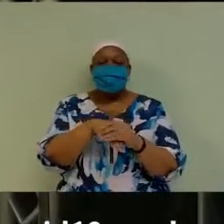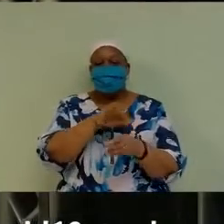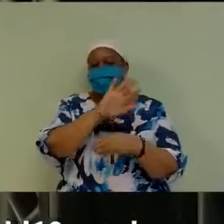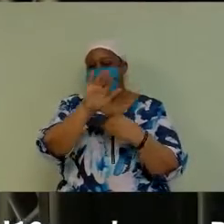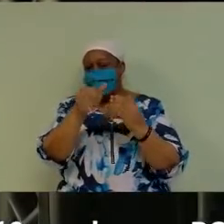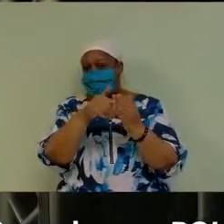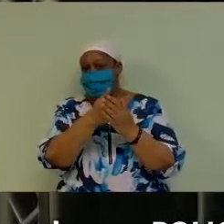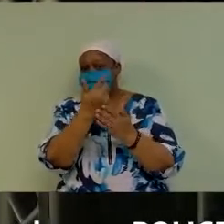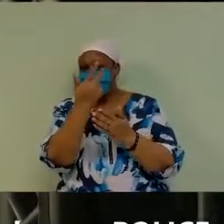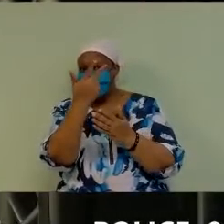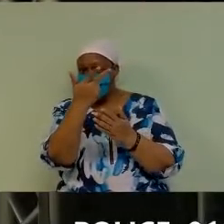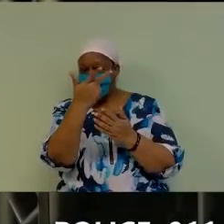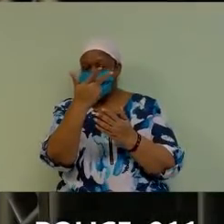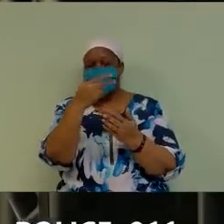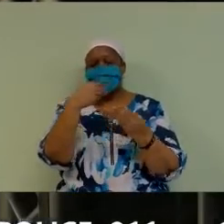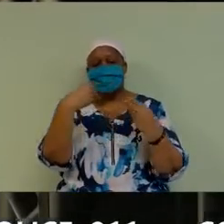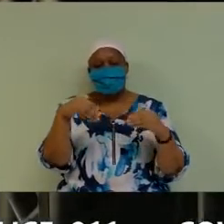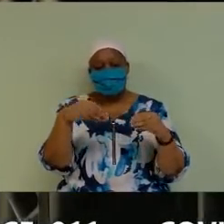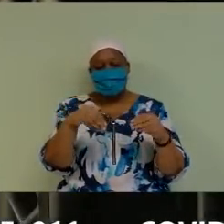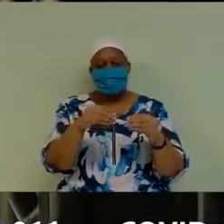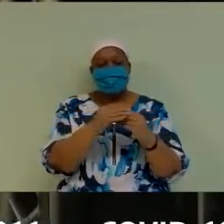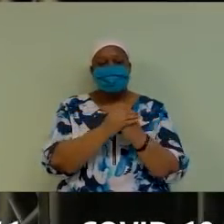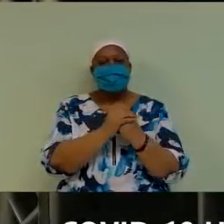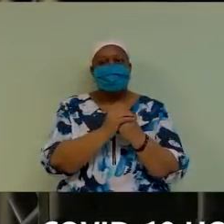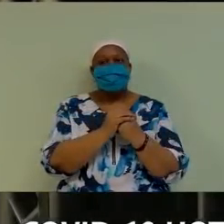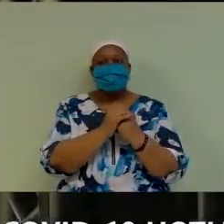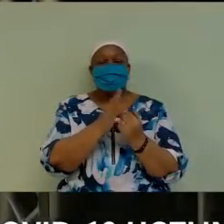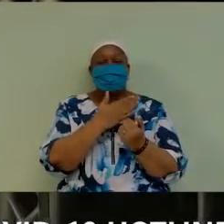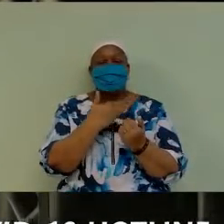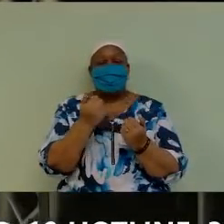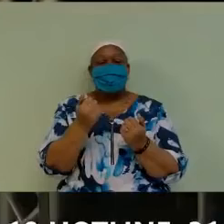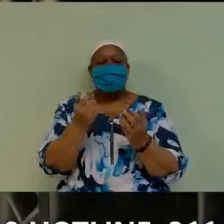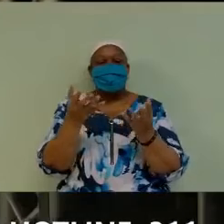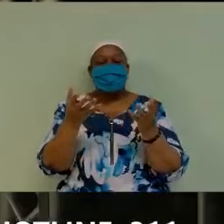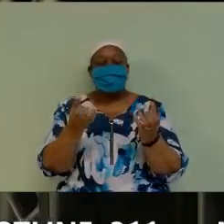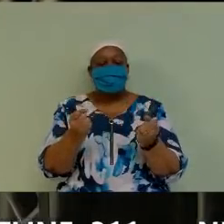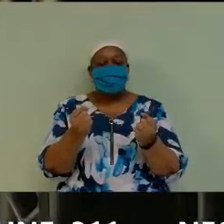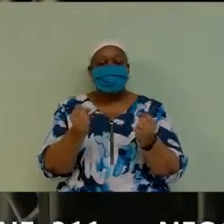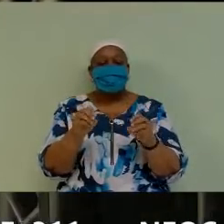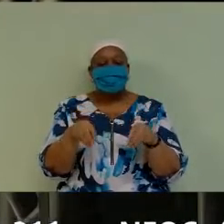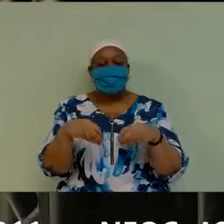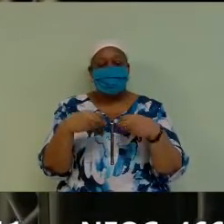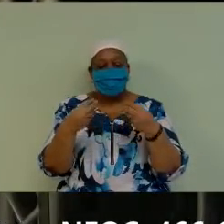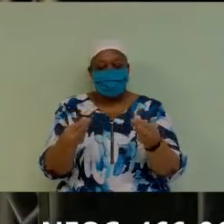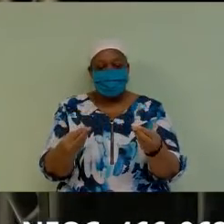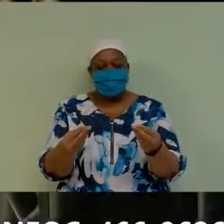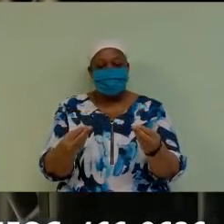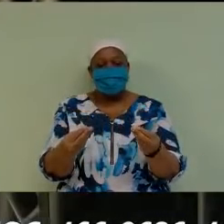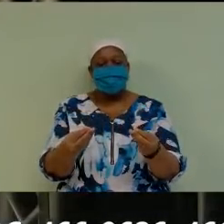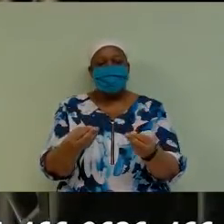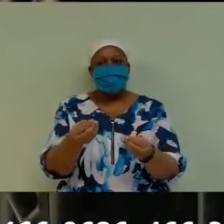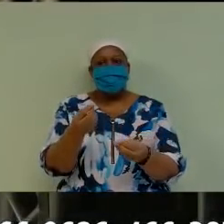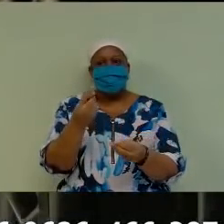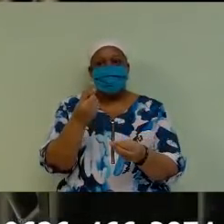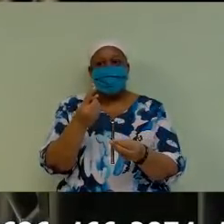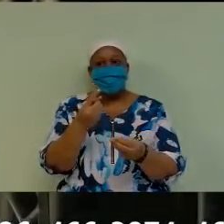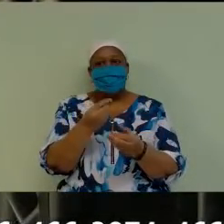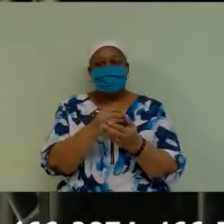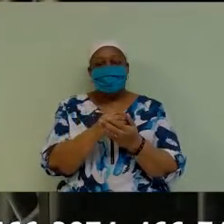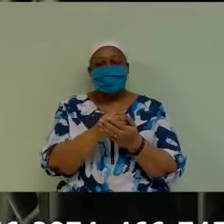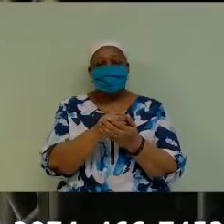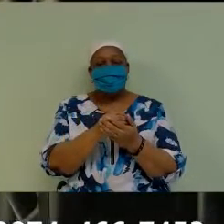of the pandemic and are still working through. And I decided that I would give each one of them a